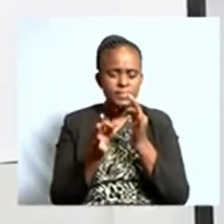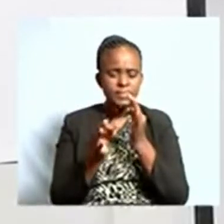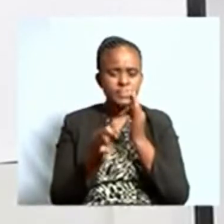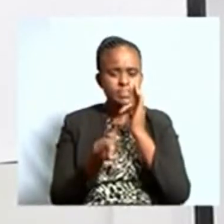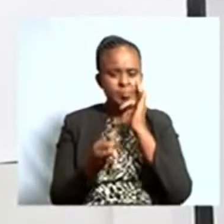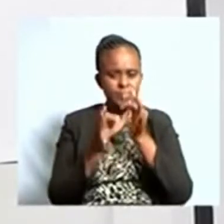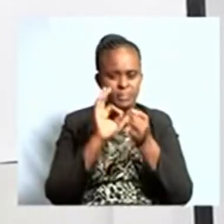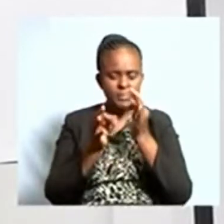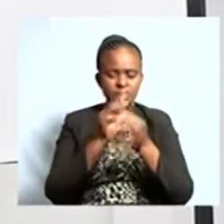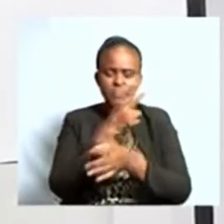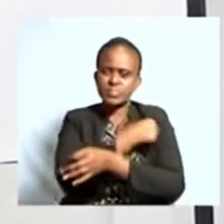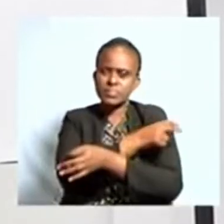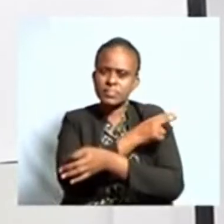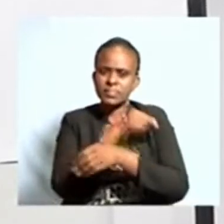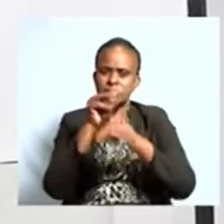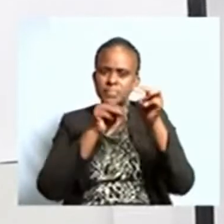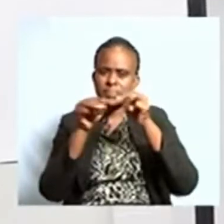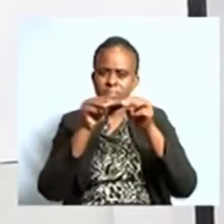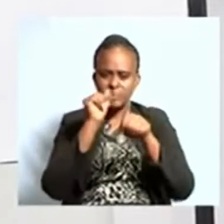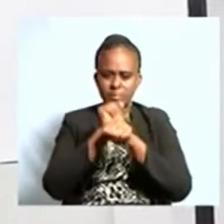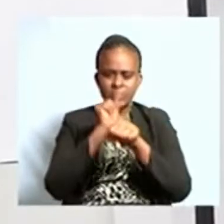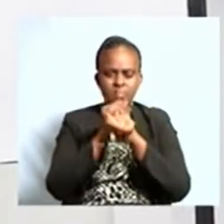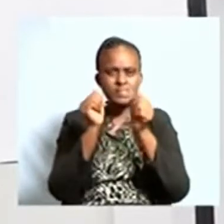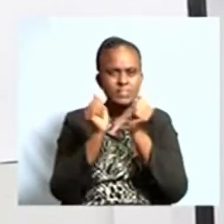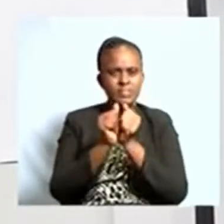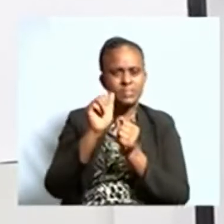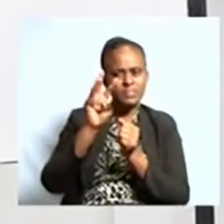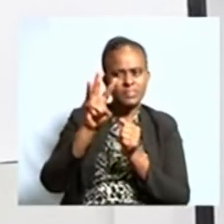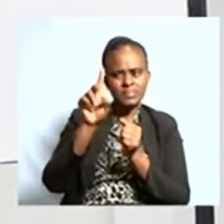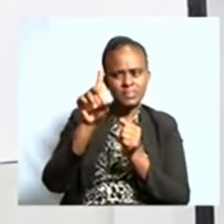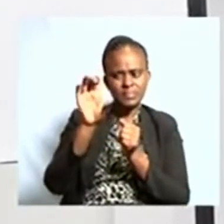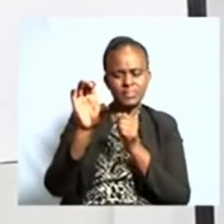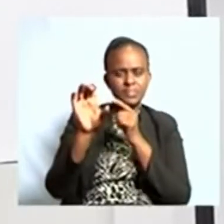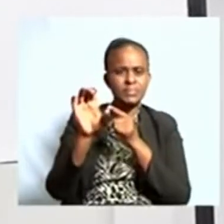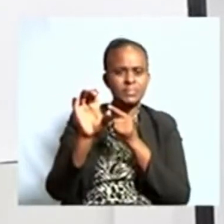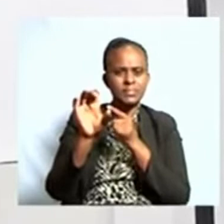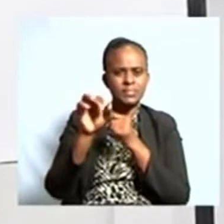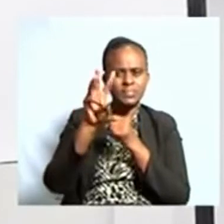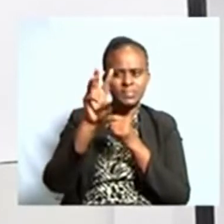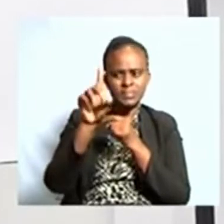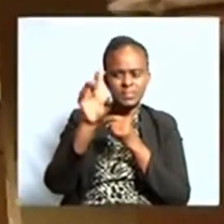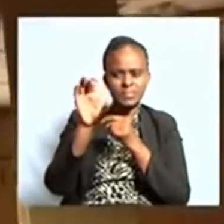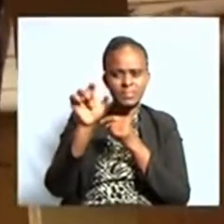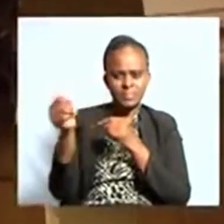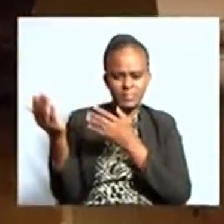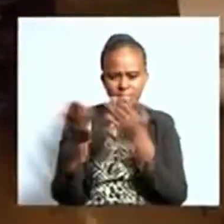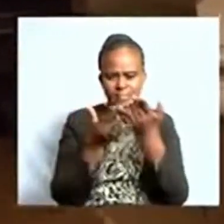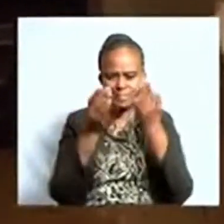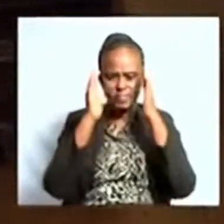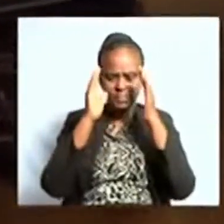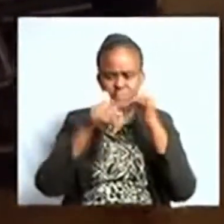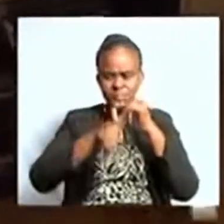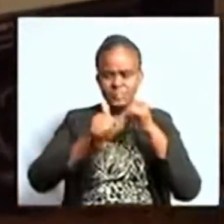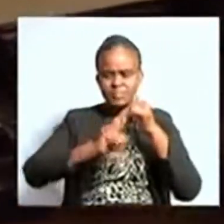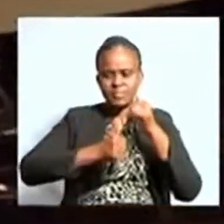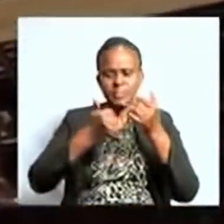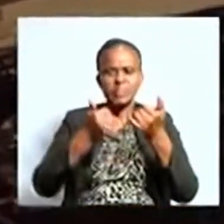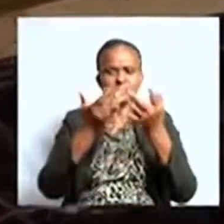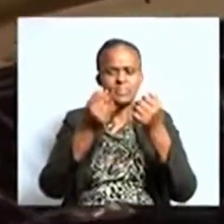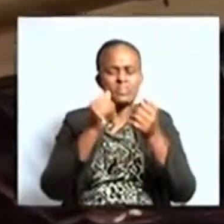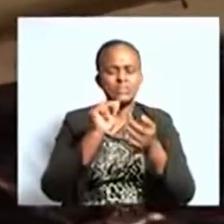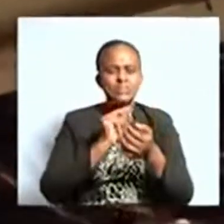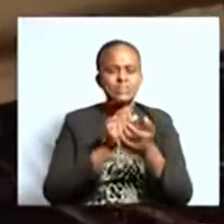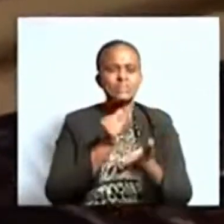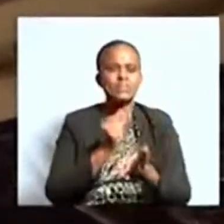the hospital management working with the WDCs brought that to our attention that they would want us to help with